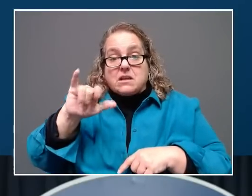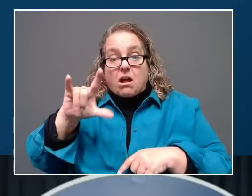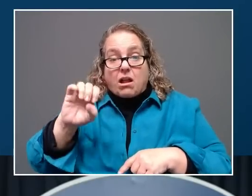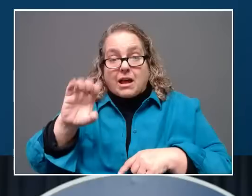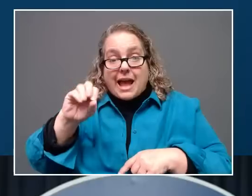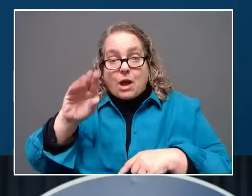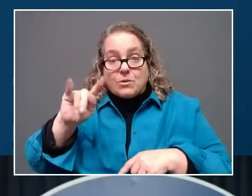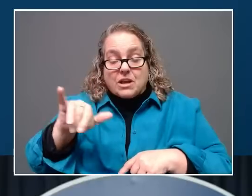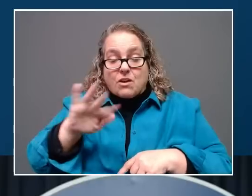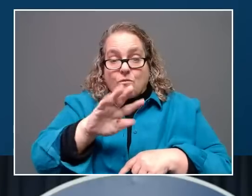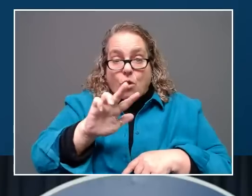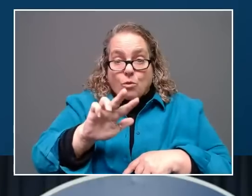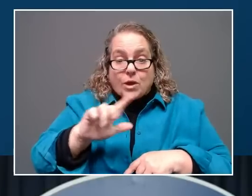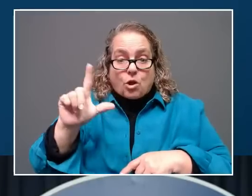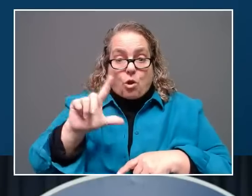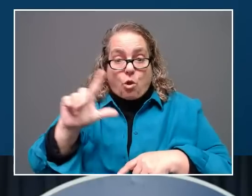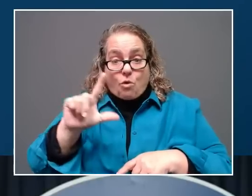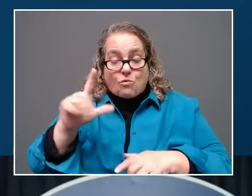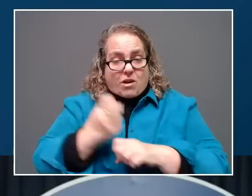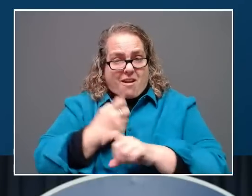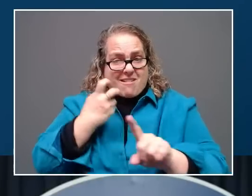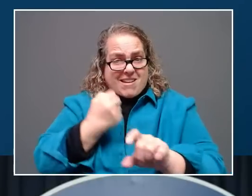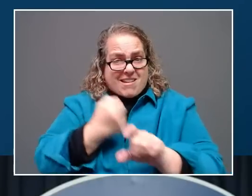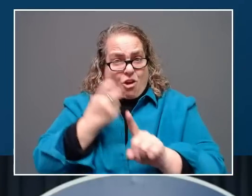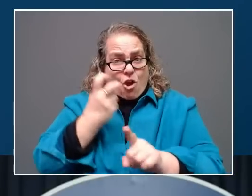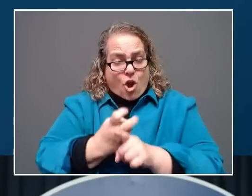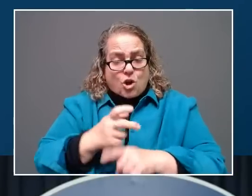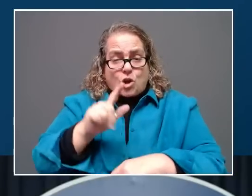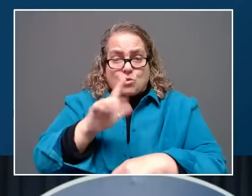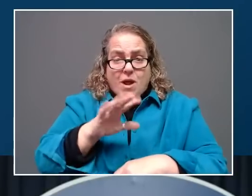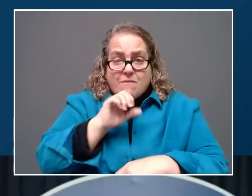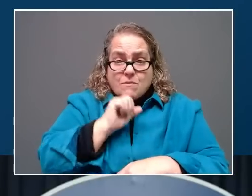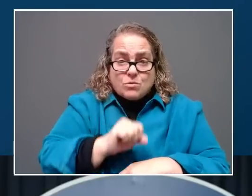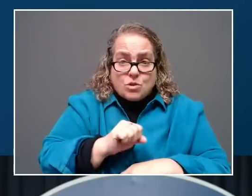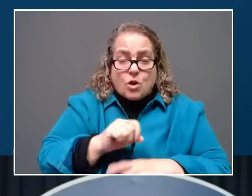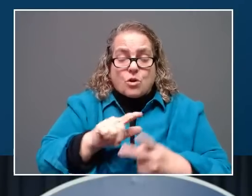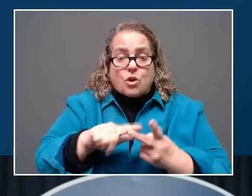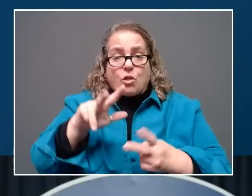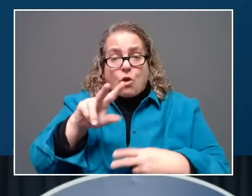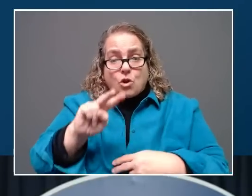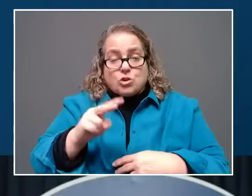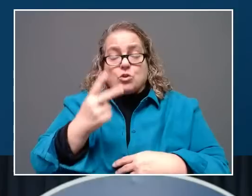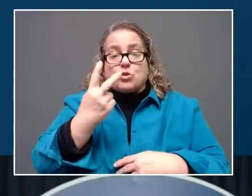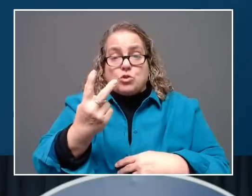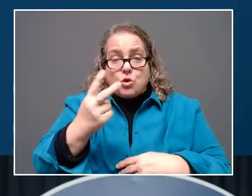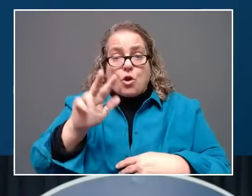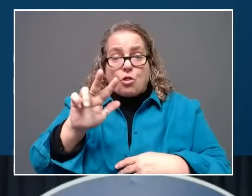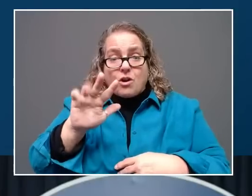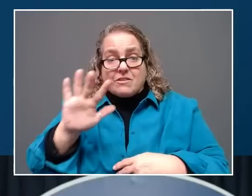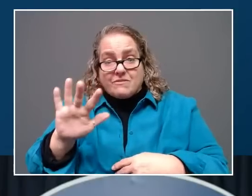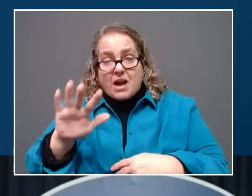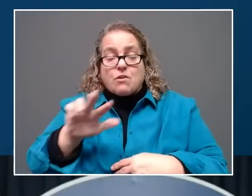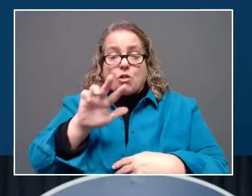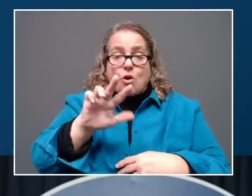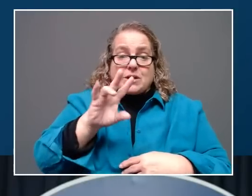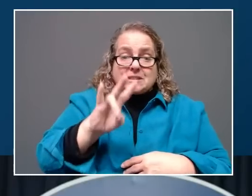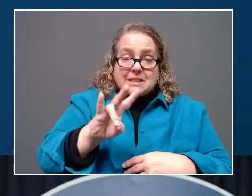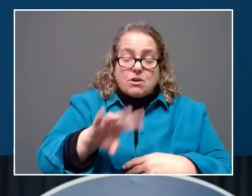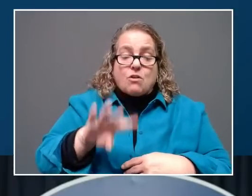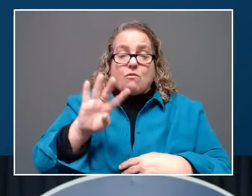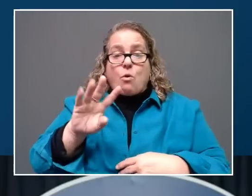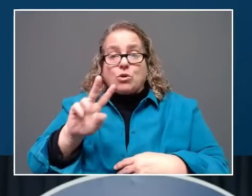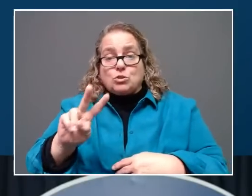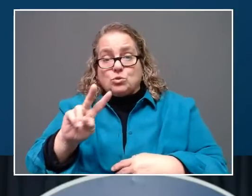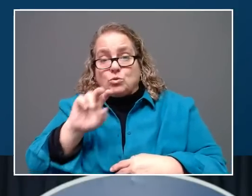got hit hard, losing a 25-year-old, a 32-year-old, two 35-year-olds, a 37-year-old, a 42-year-old, and